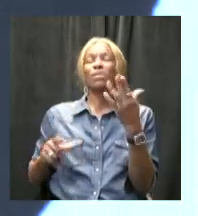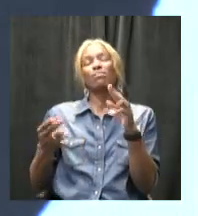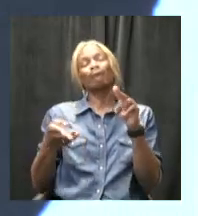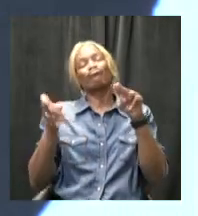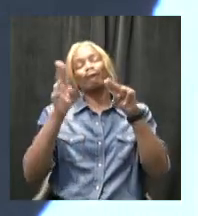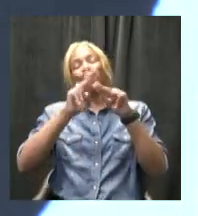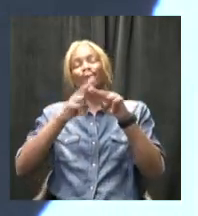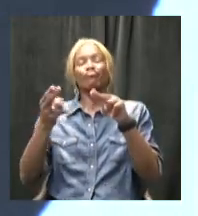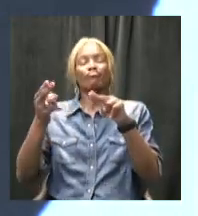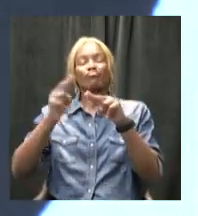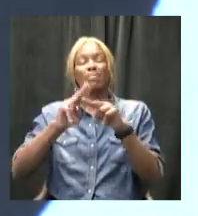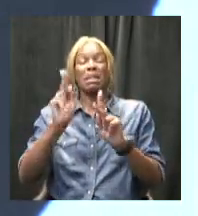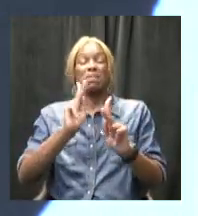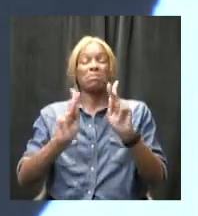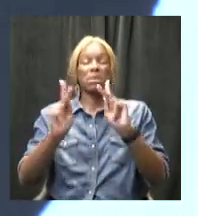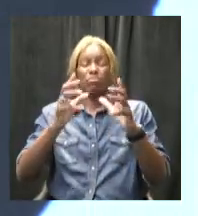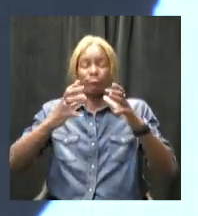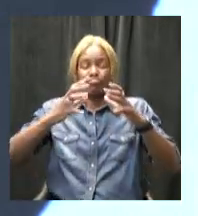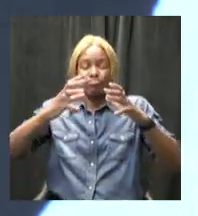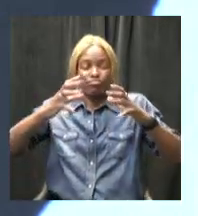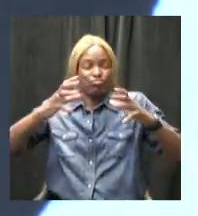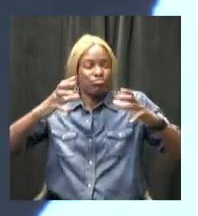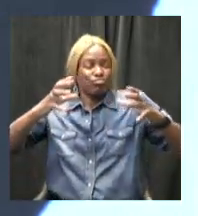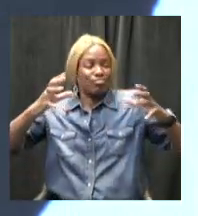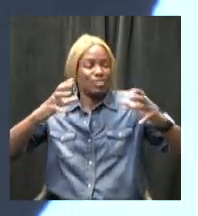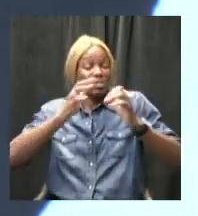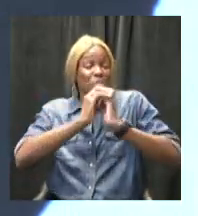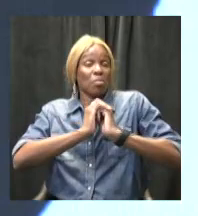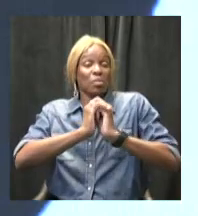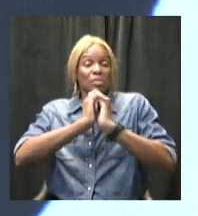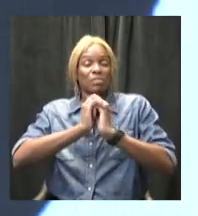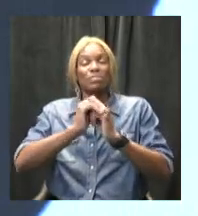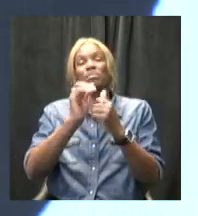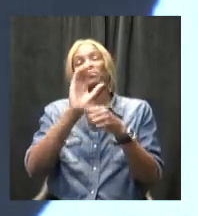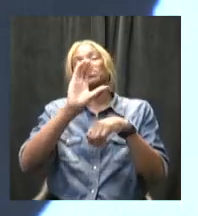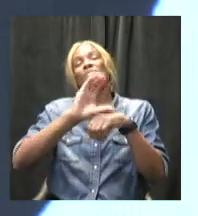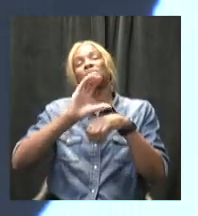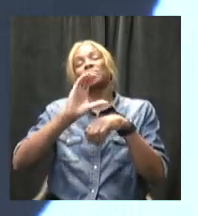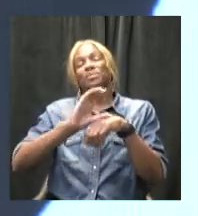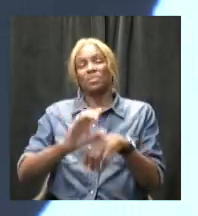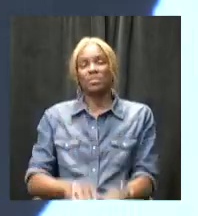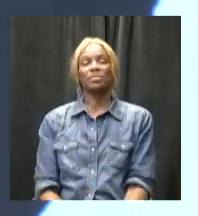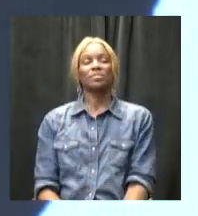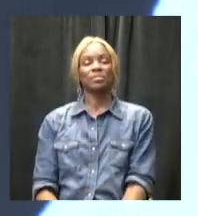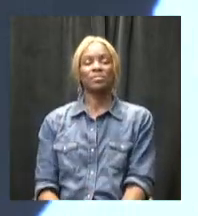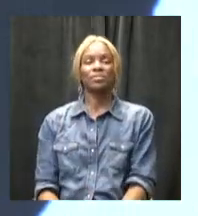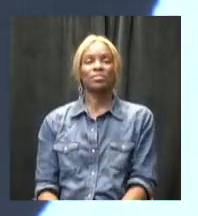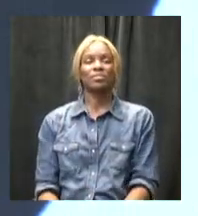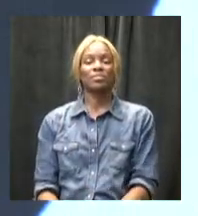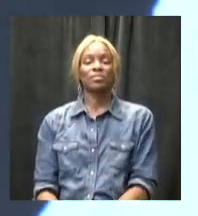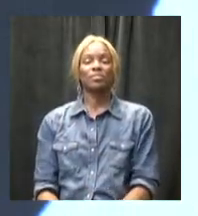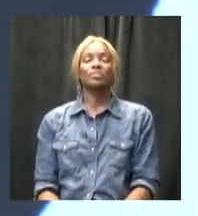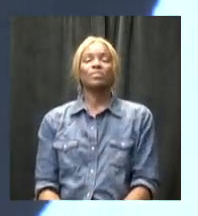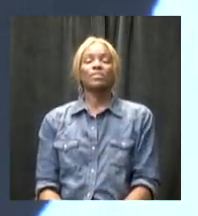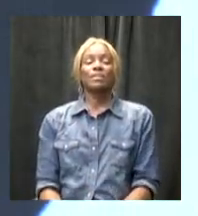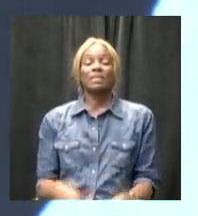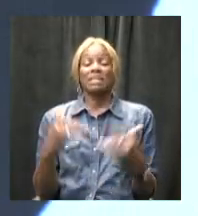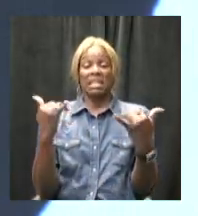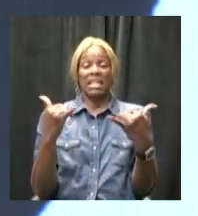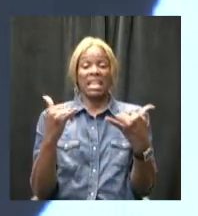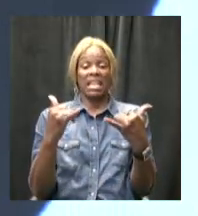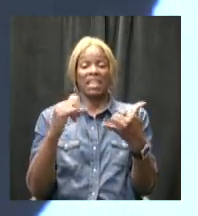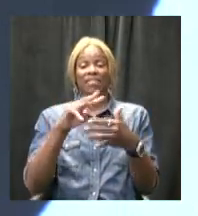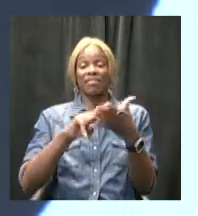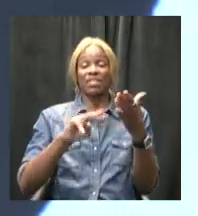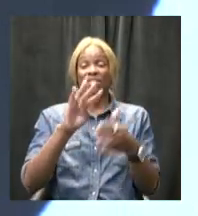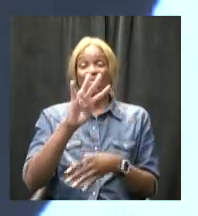adding to their life. It's a worshiping church. And I believe all this then leads us to verse 43. Where it